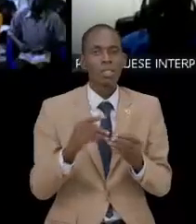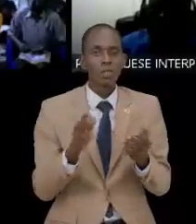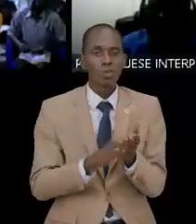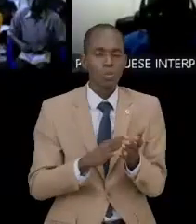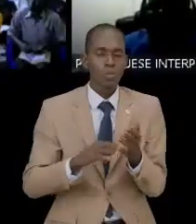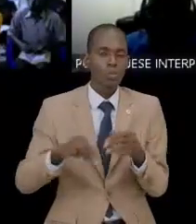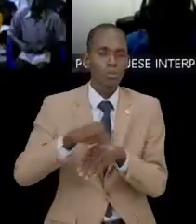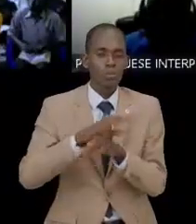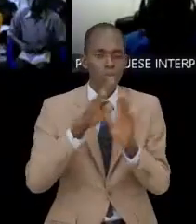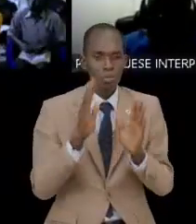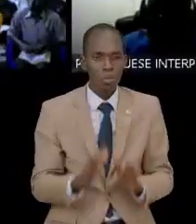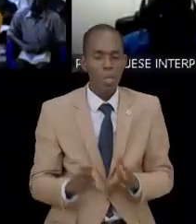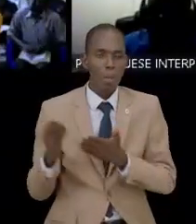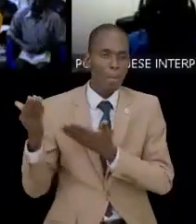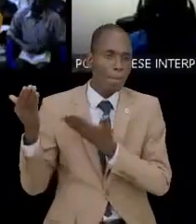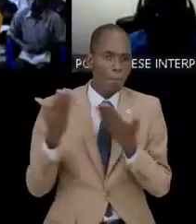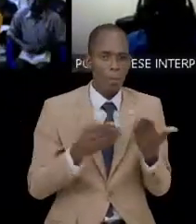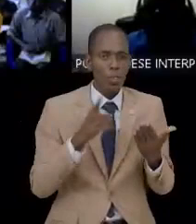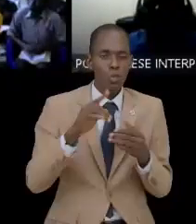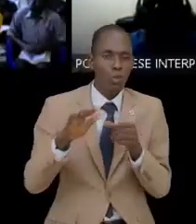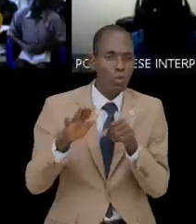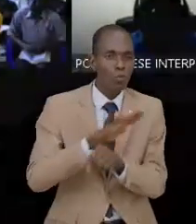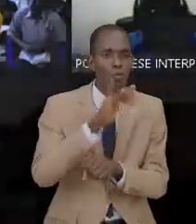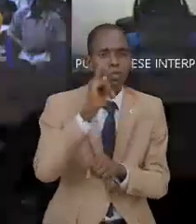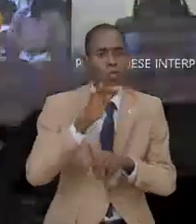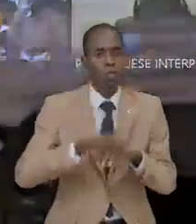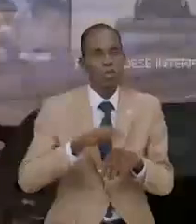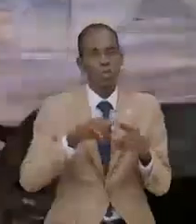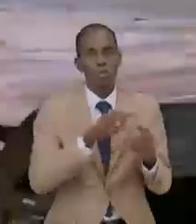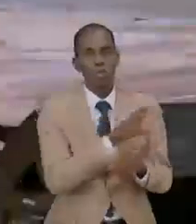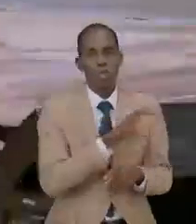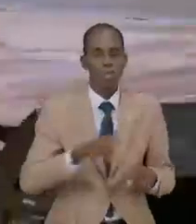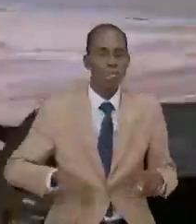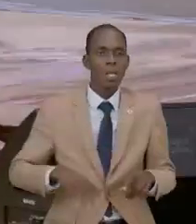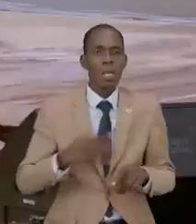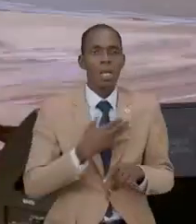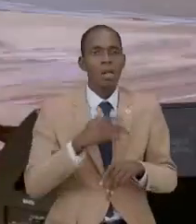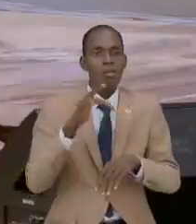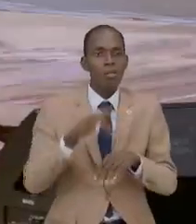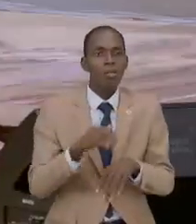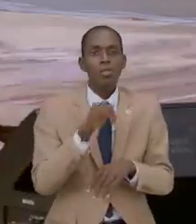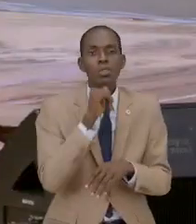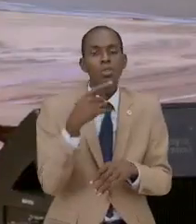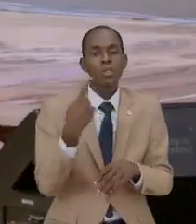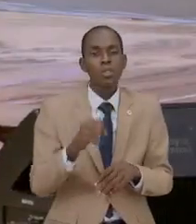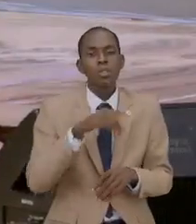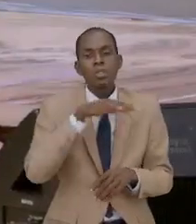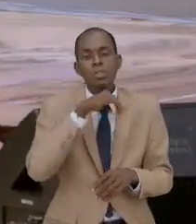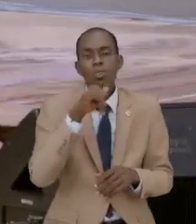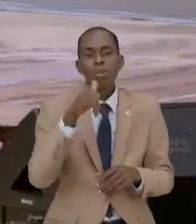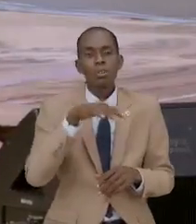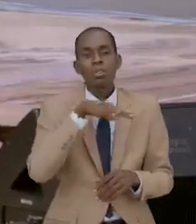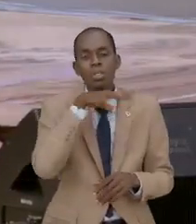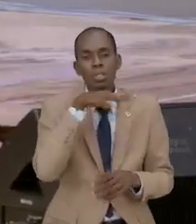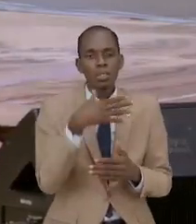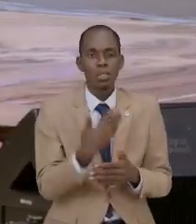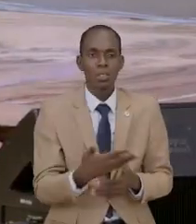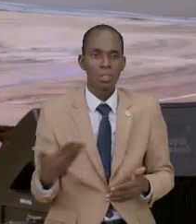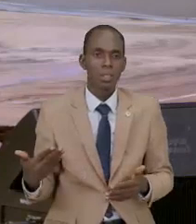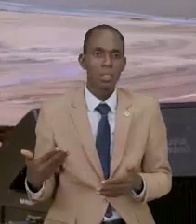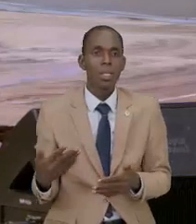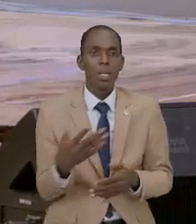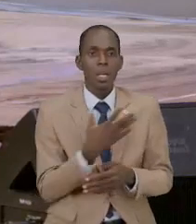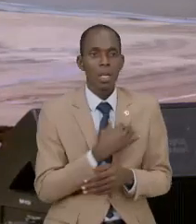schoolmaster bring you fully unto Christ, and touch not the unclean thing, and I